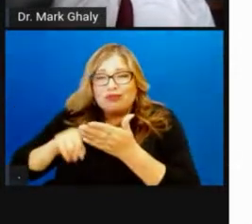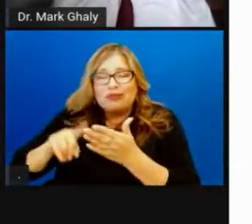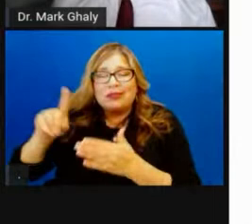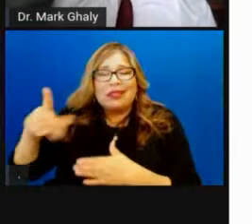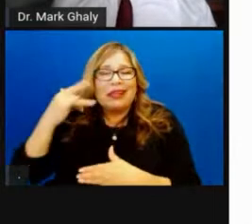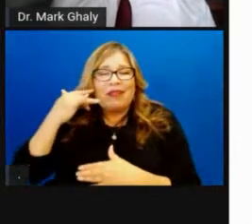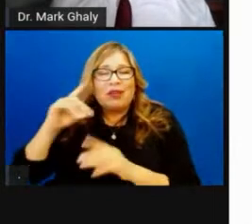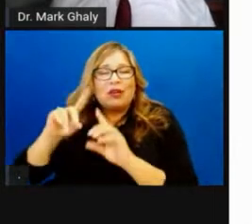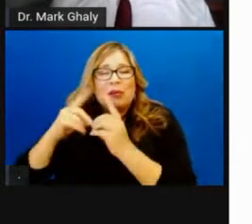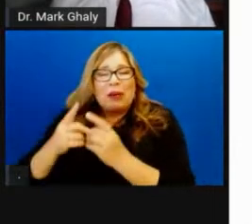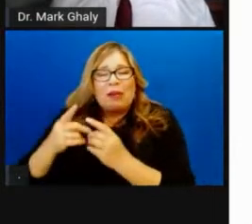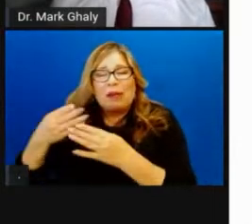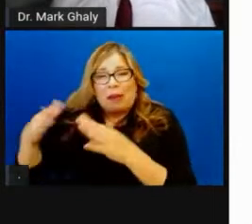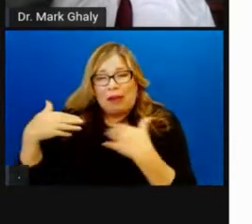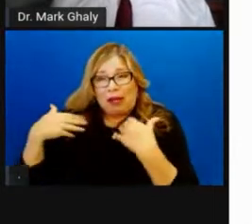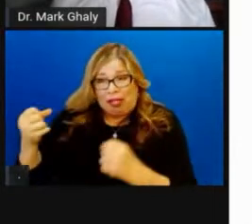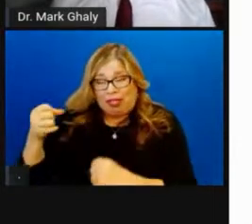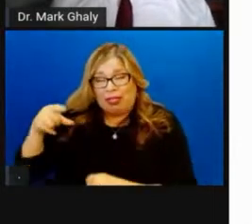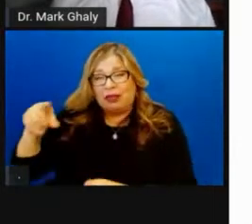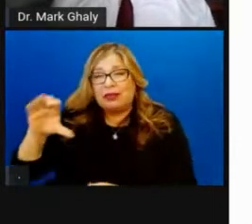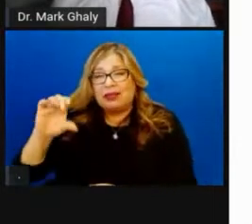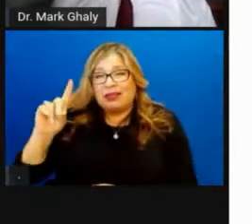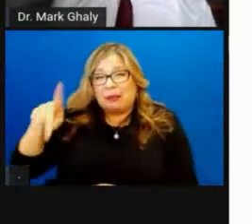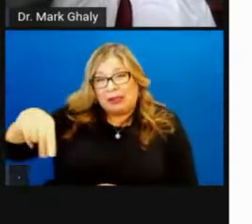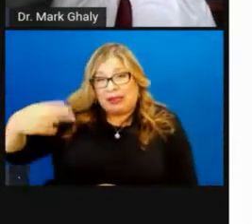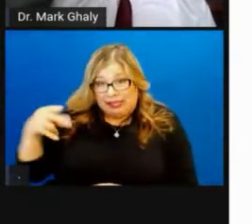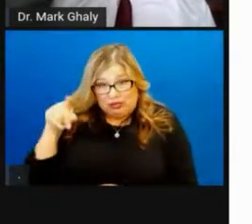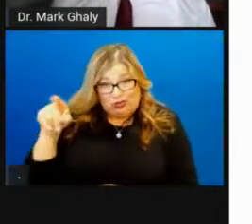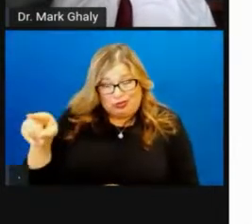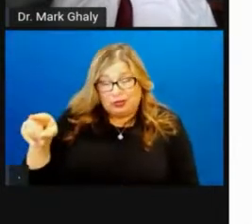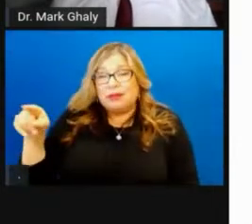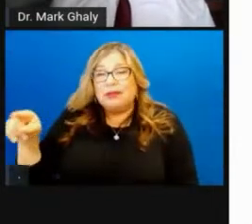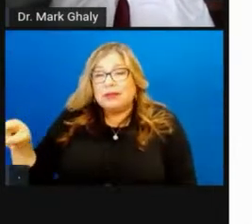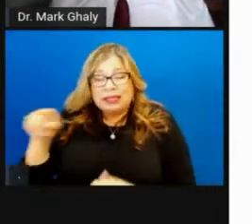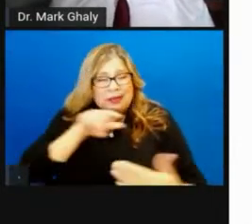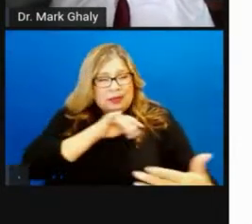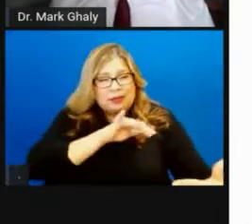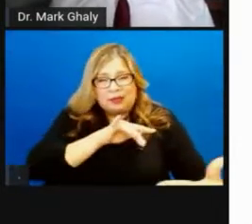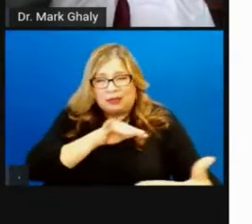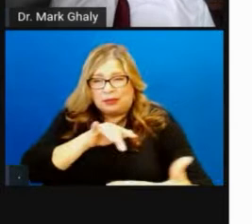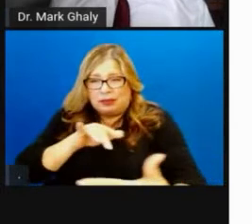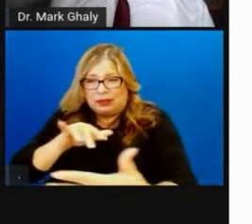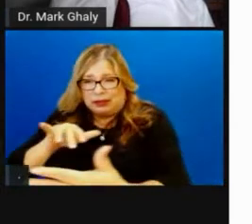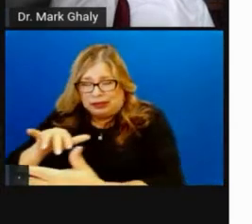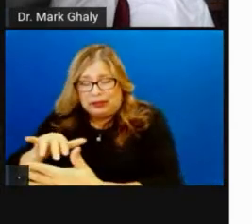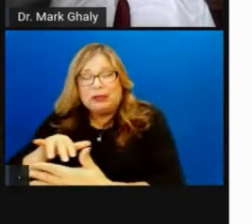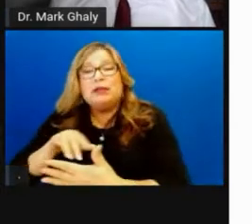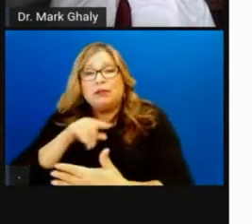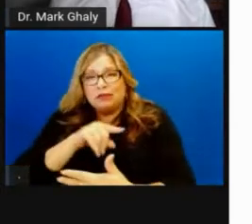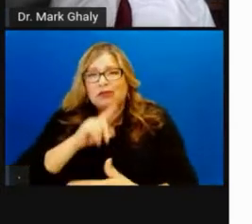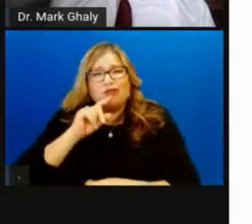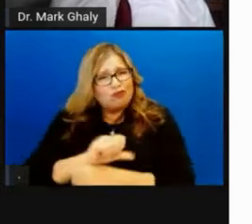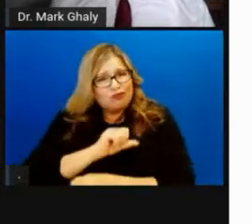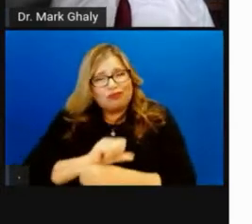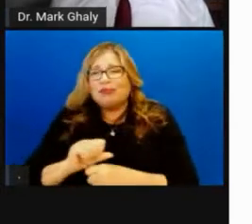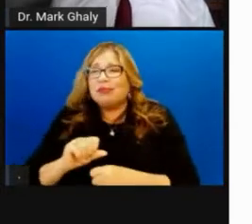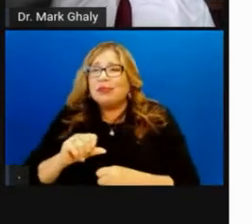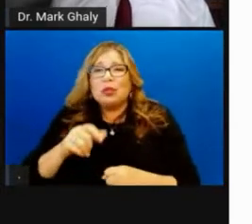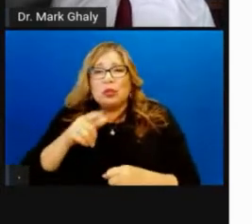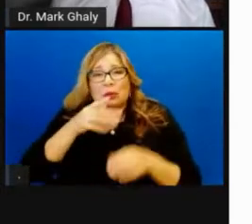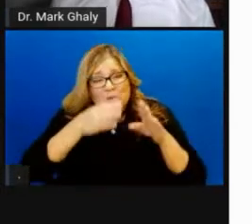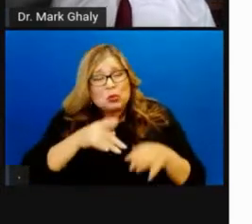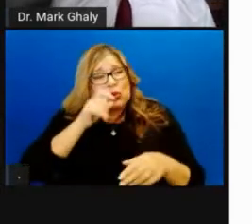Health that looked at the real life experience with using masks in public settings